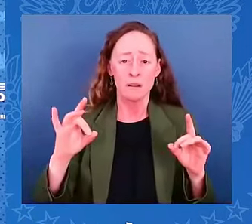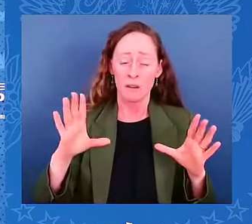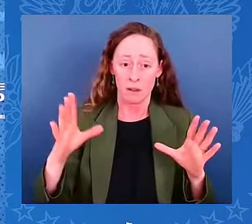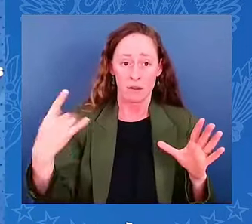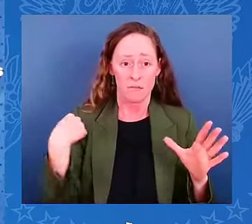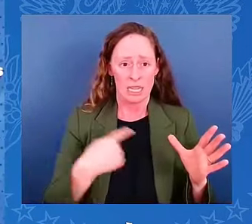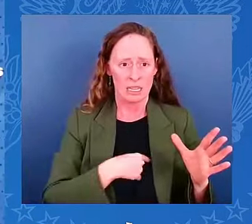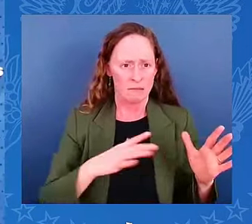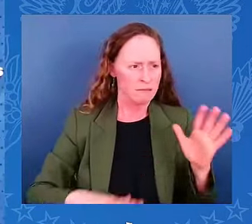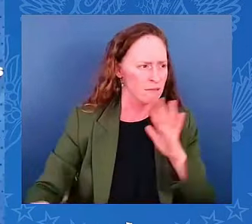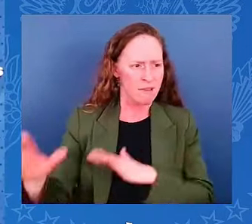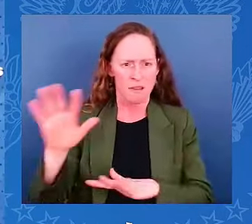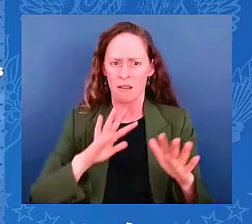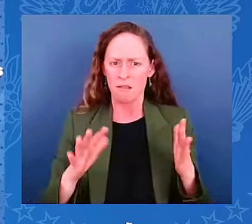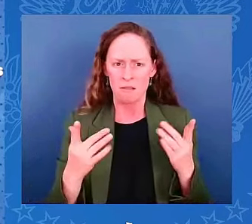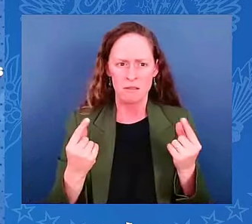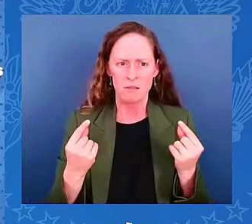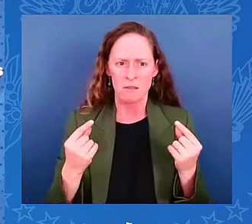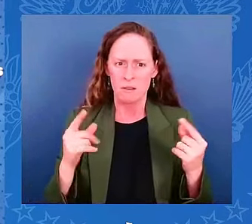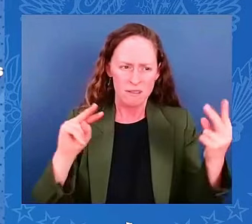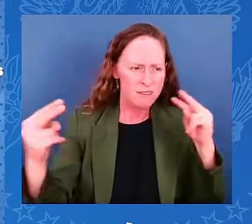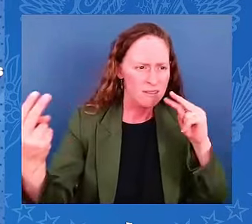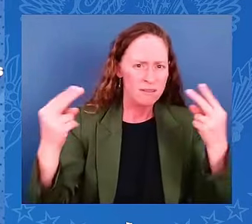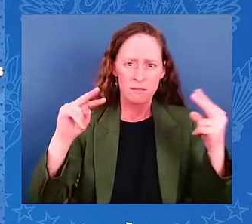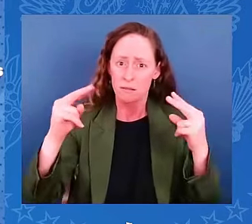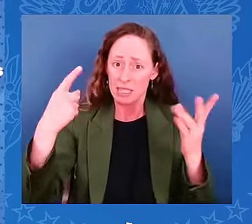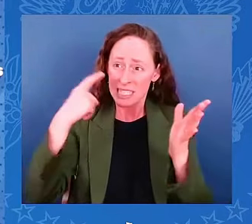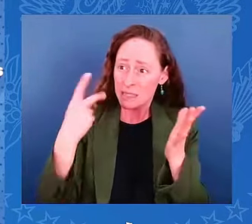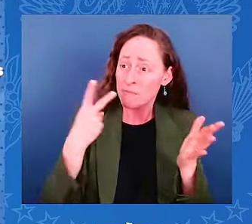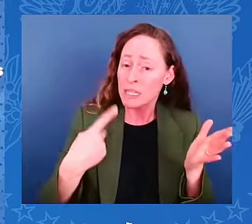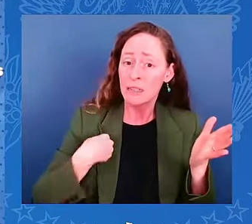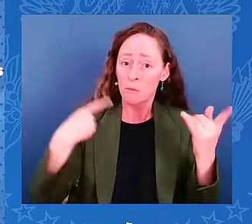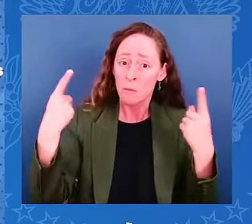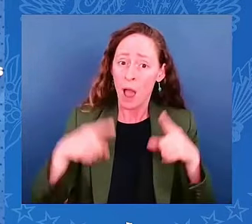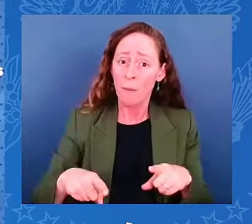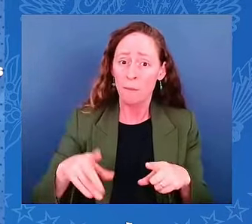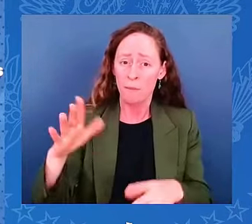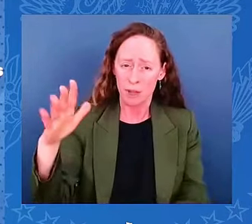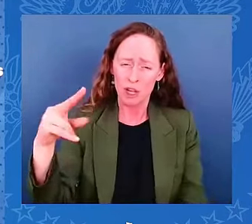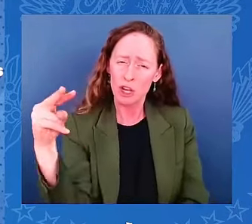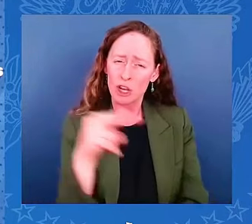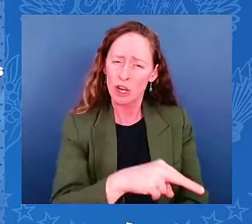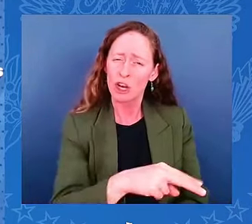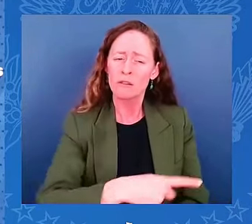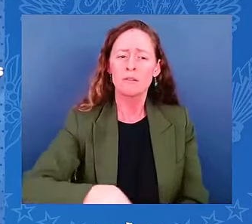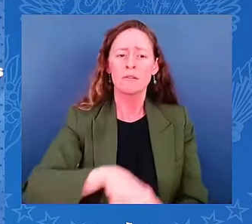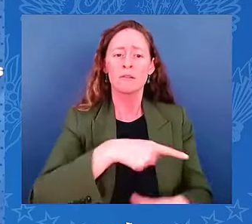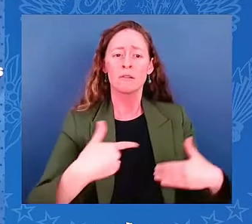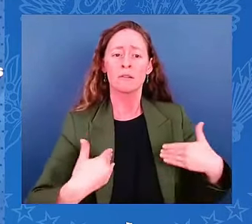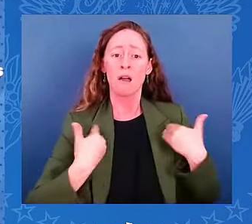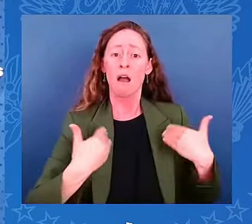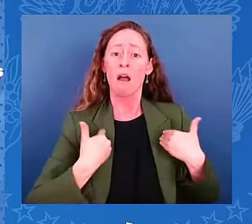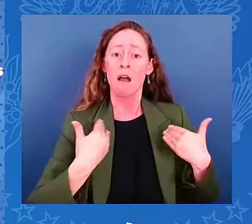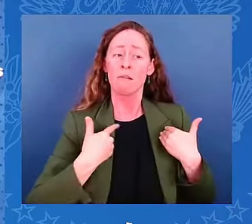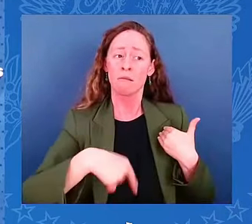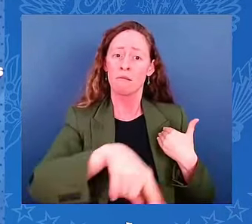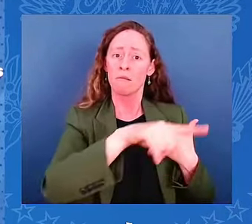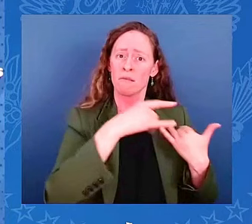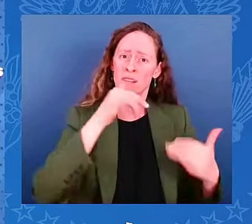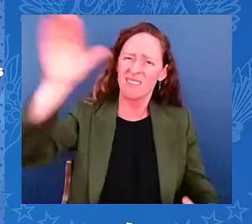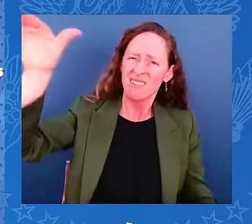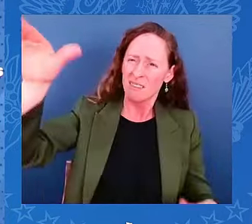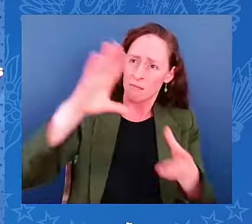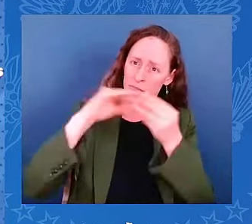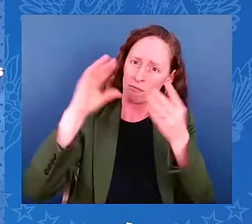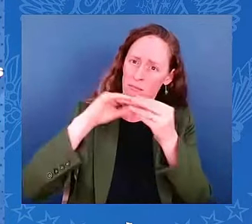they hear what we're saying? Listen to the young people who are speaking out. That's the power of the memory of